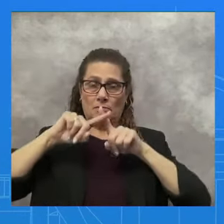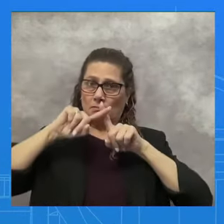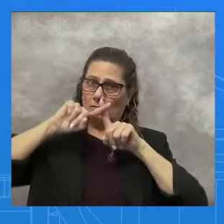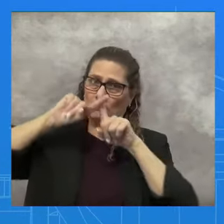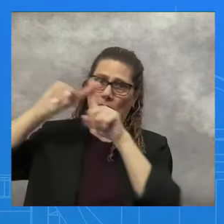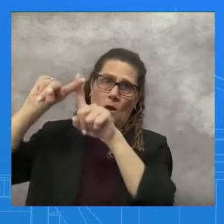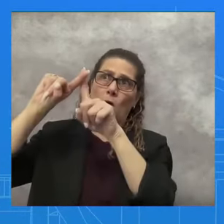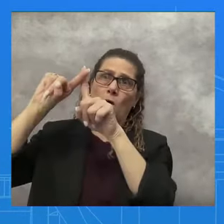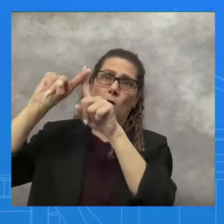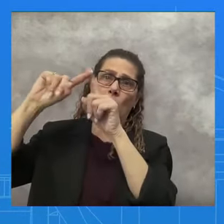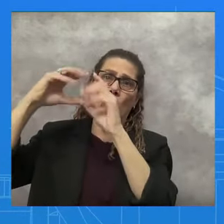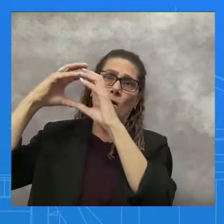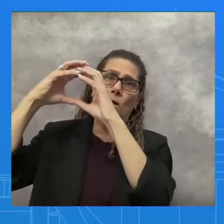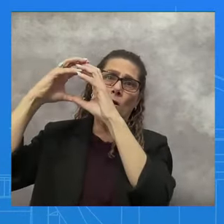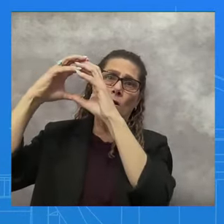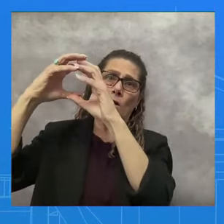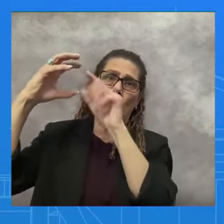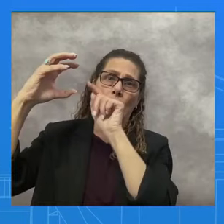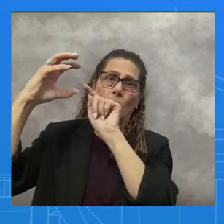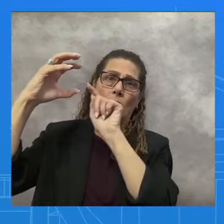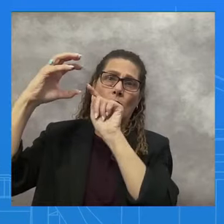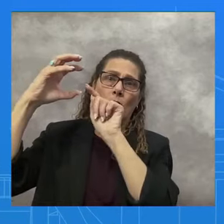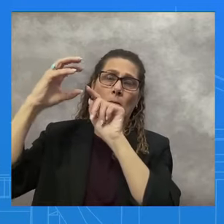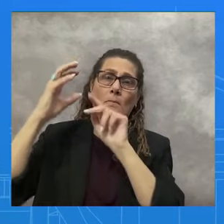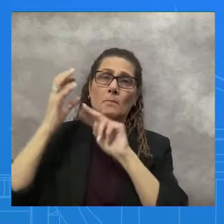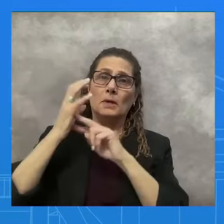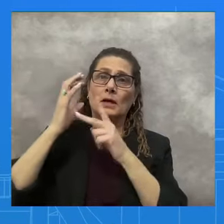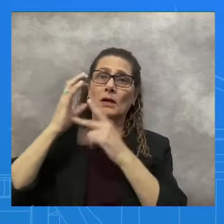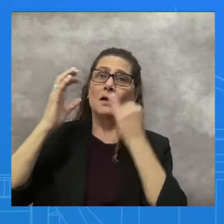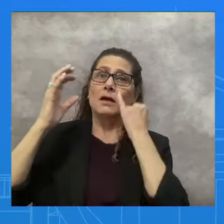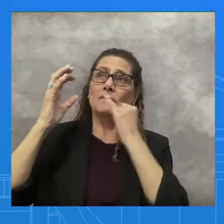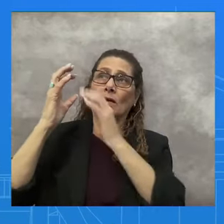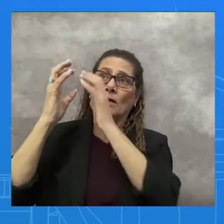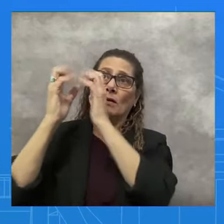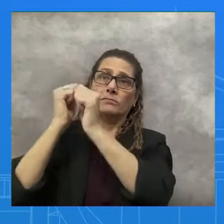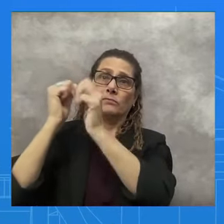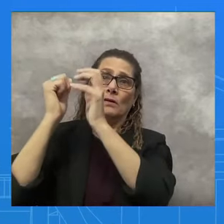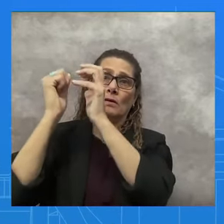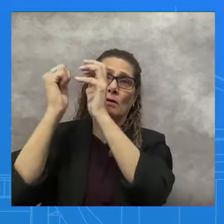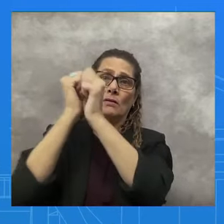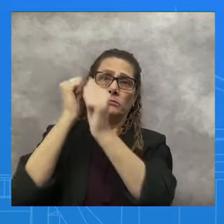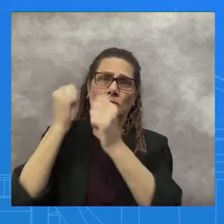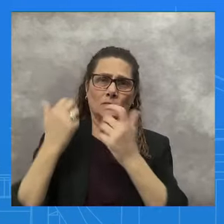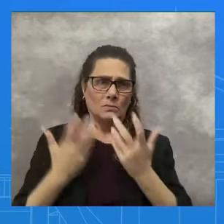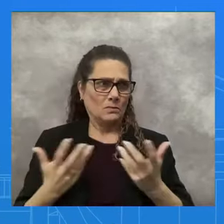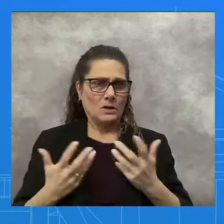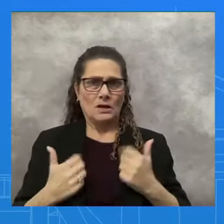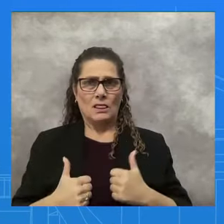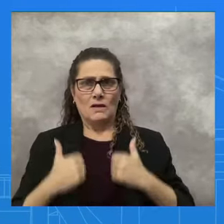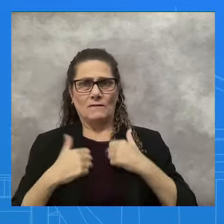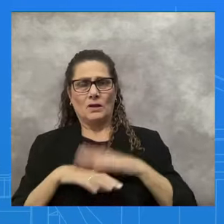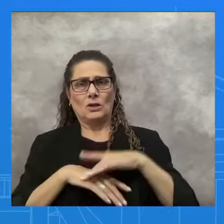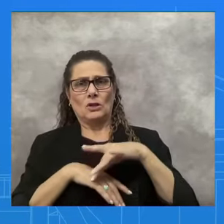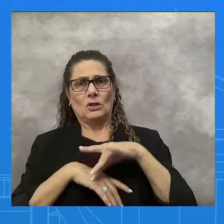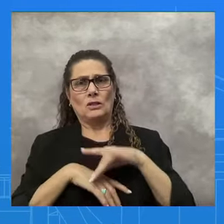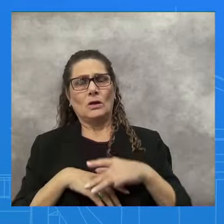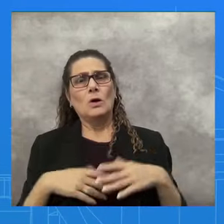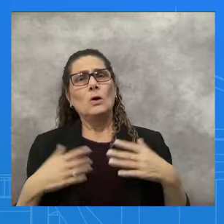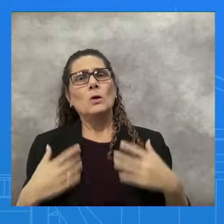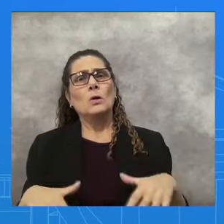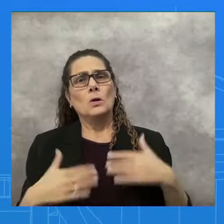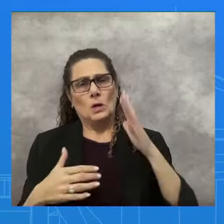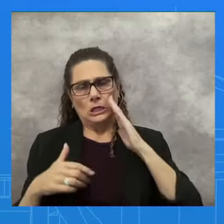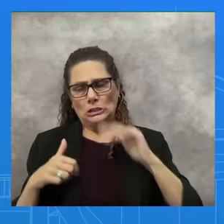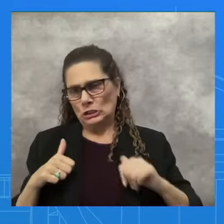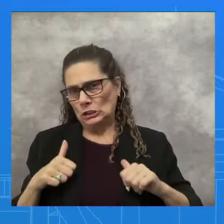yes, or even gravely, if these satellites were attacked. When and how and why would the national security